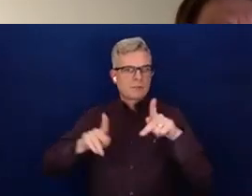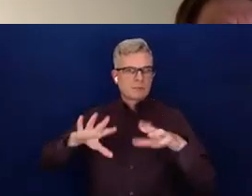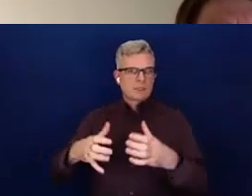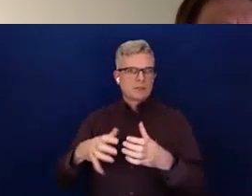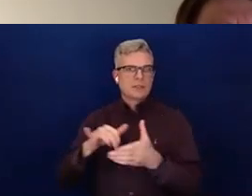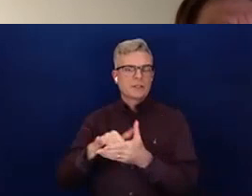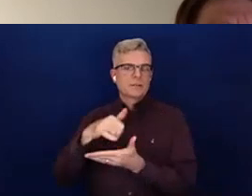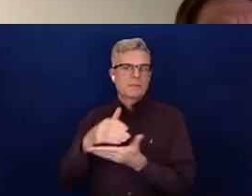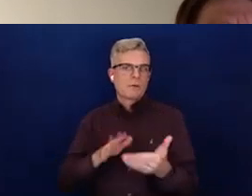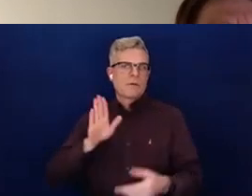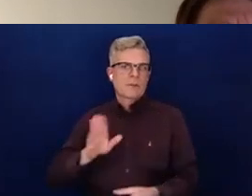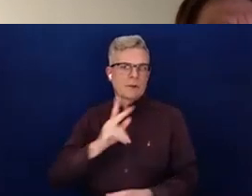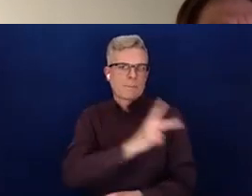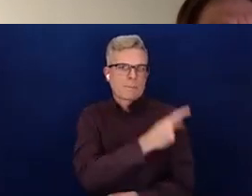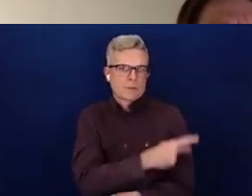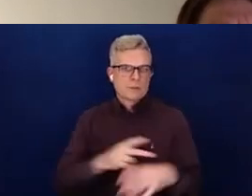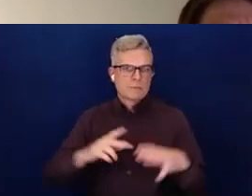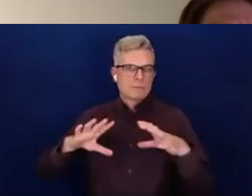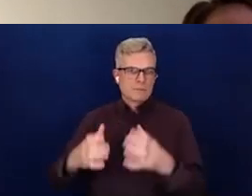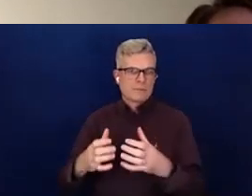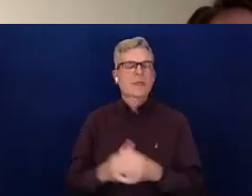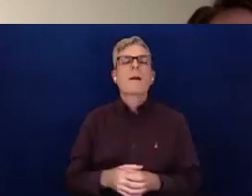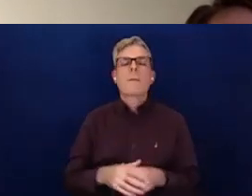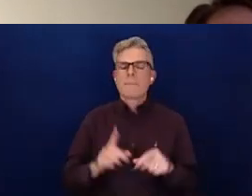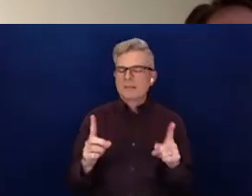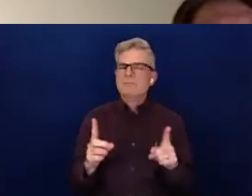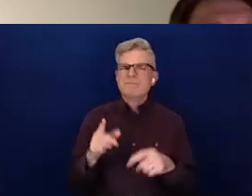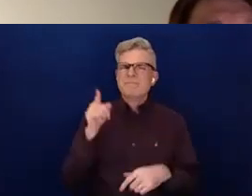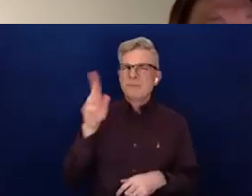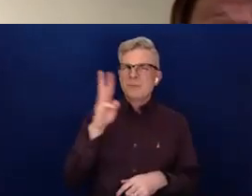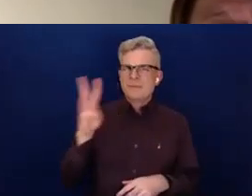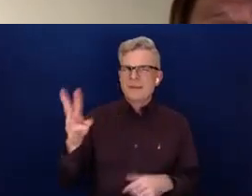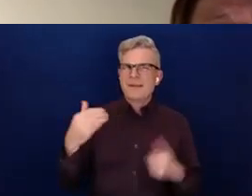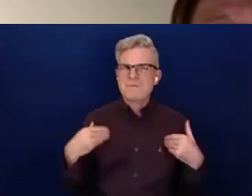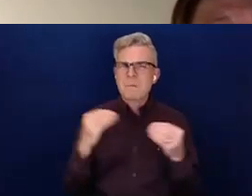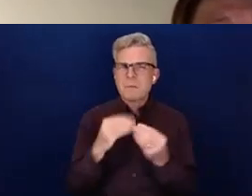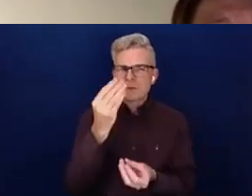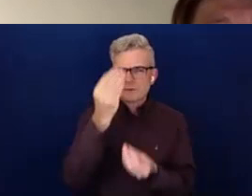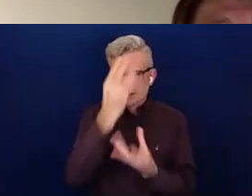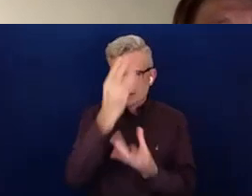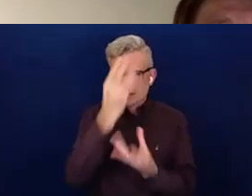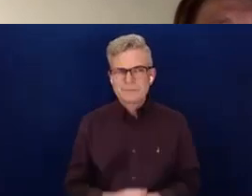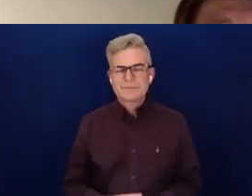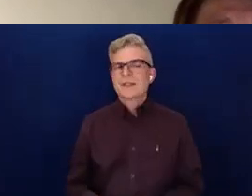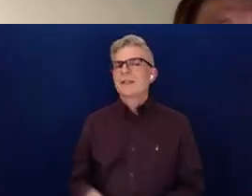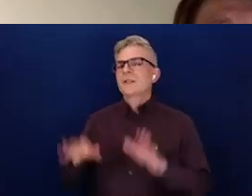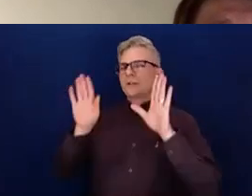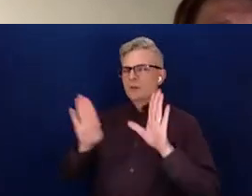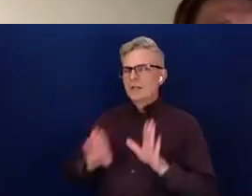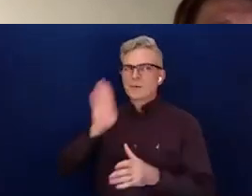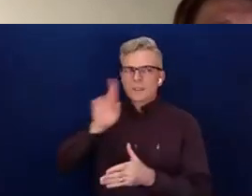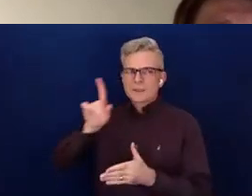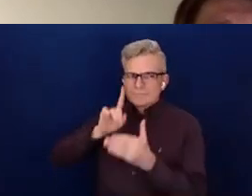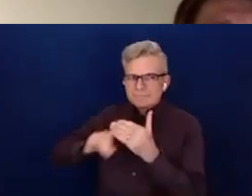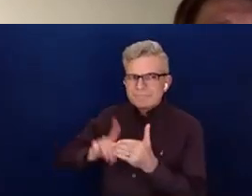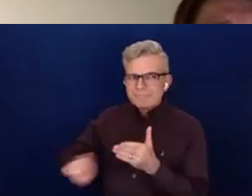patient population. But there's more information available on the website. Great. We'll track that info down on the website and make